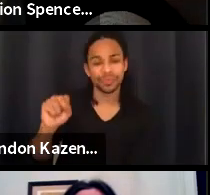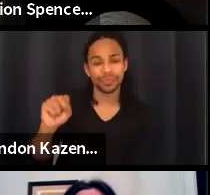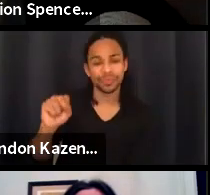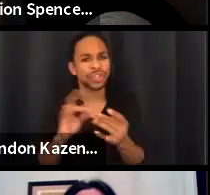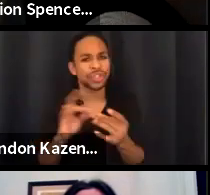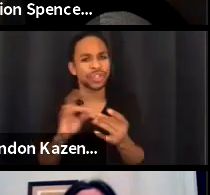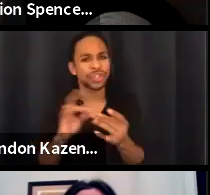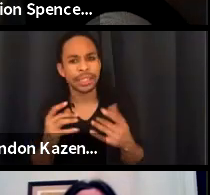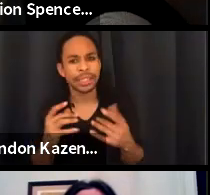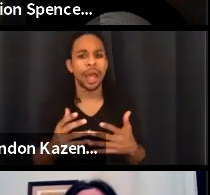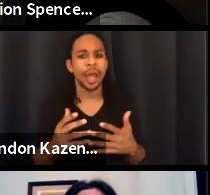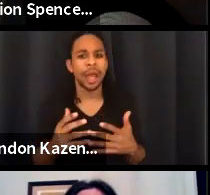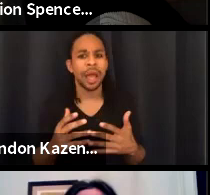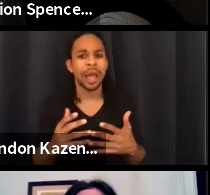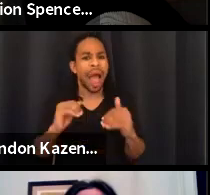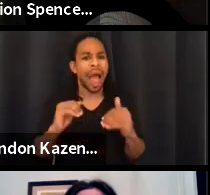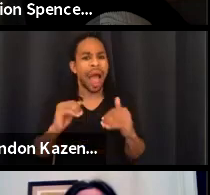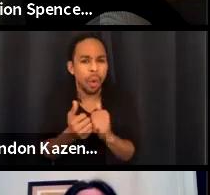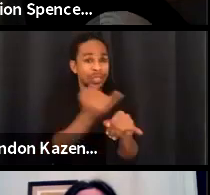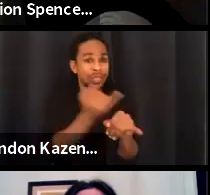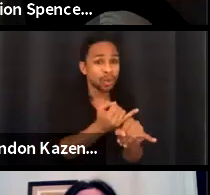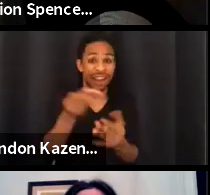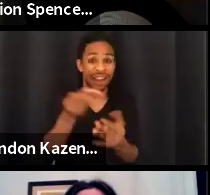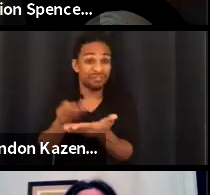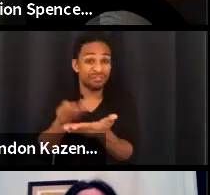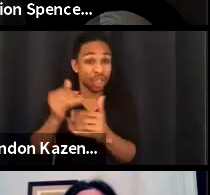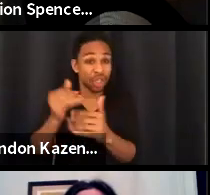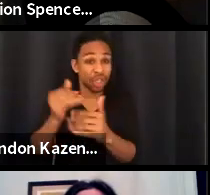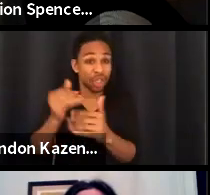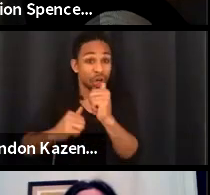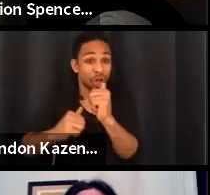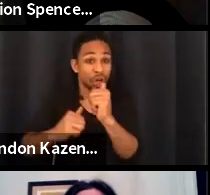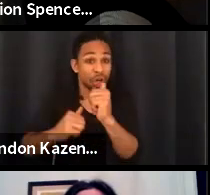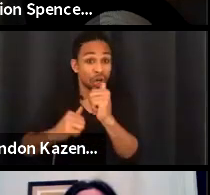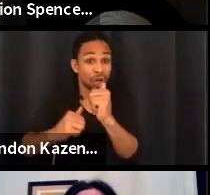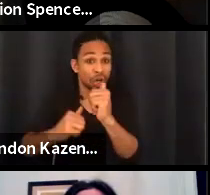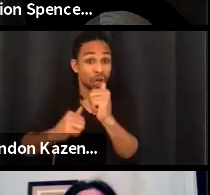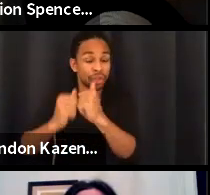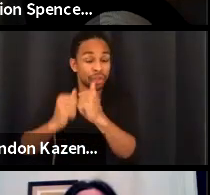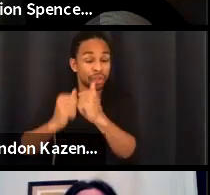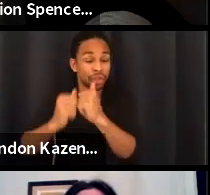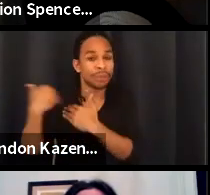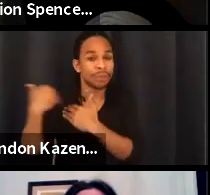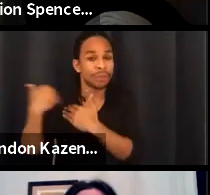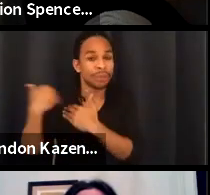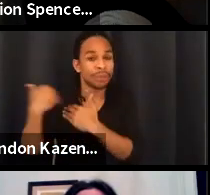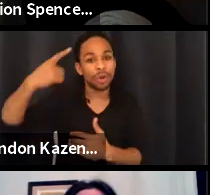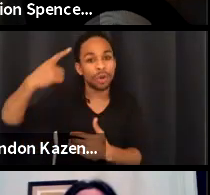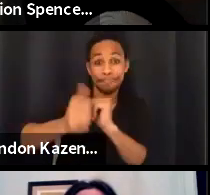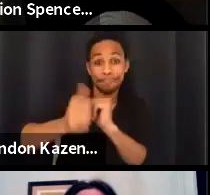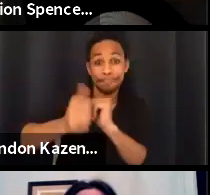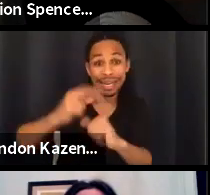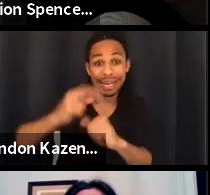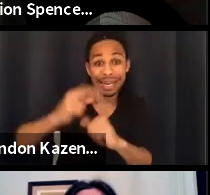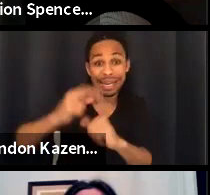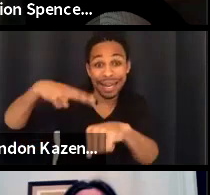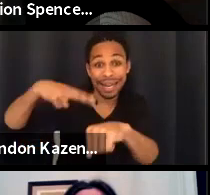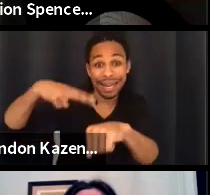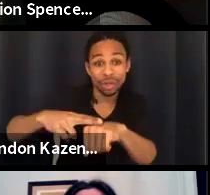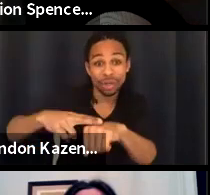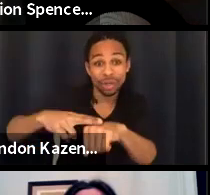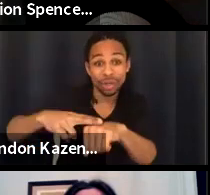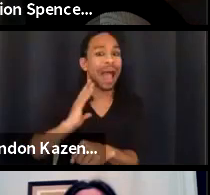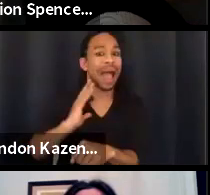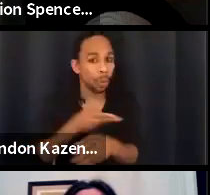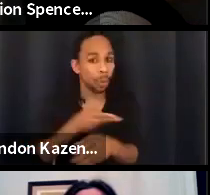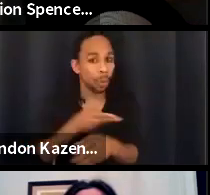Lyons says, I am very aware of how hard it is to achieve access to the institutional tier being discussed here that can translate to earning a